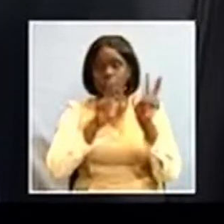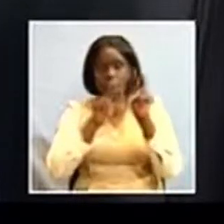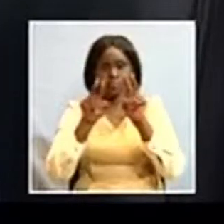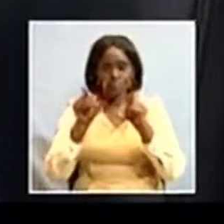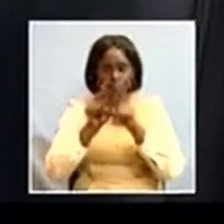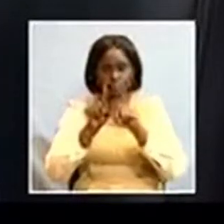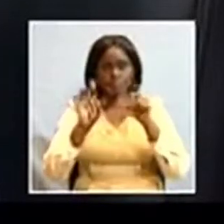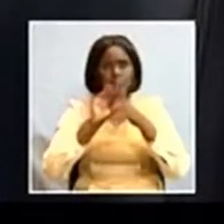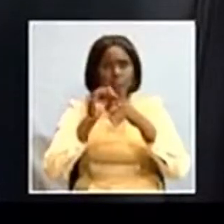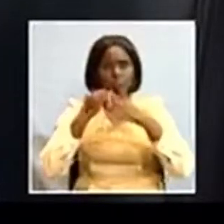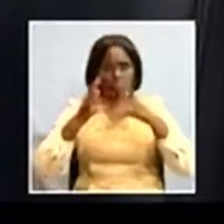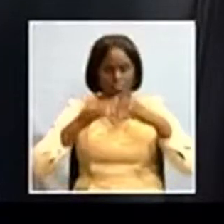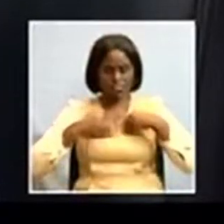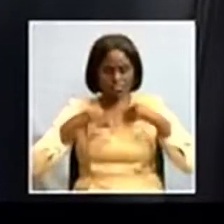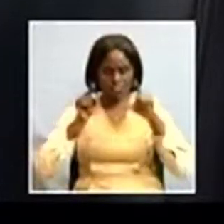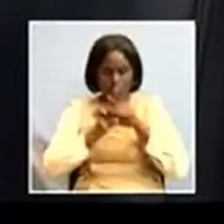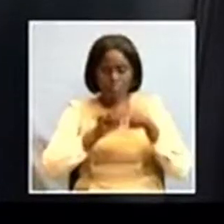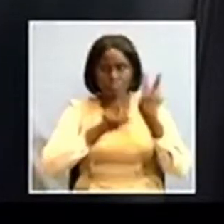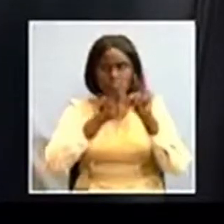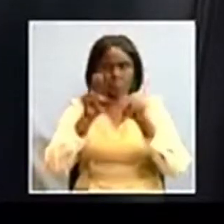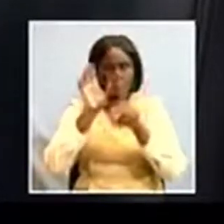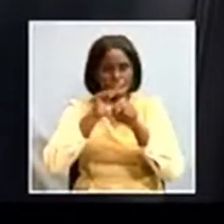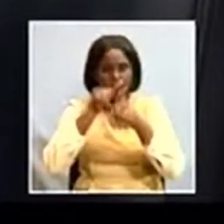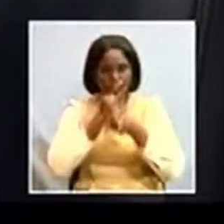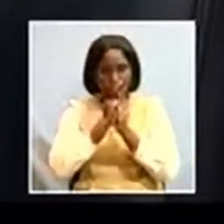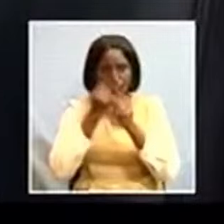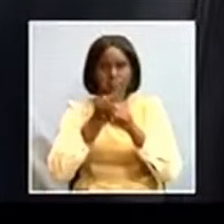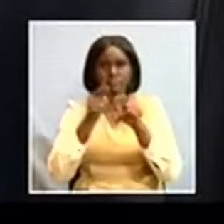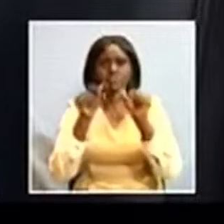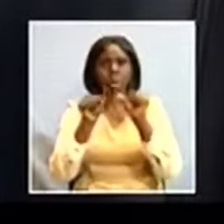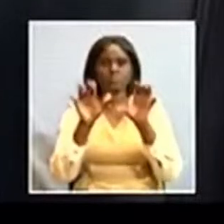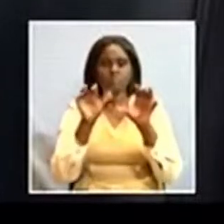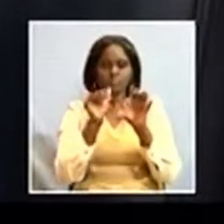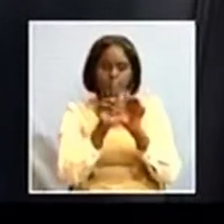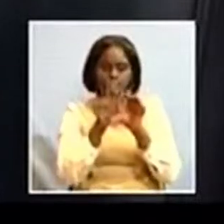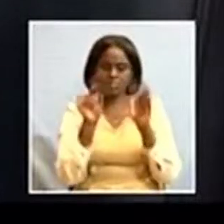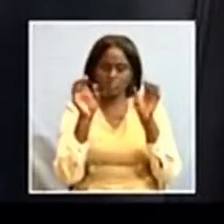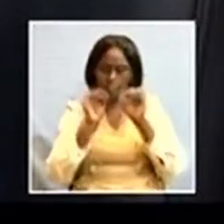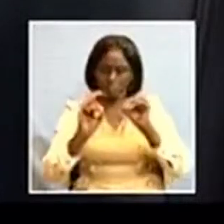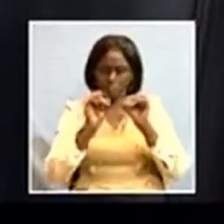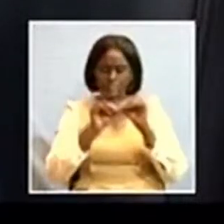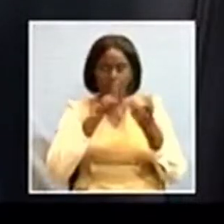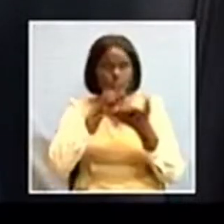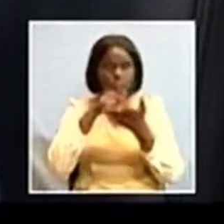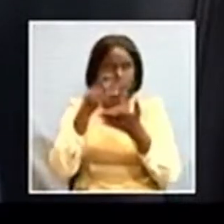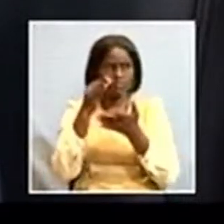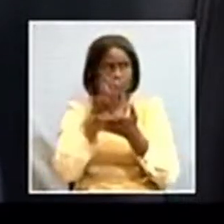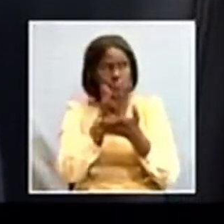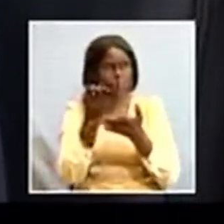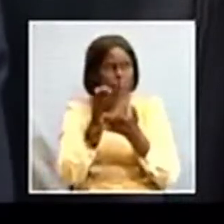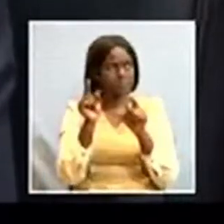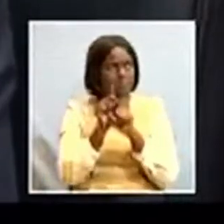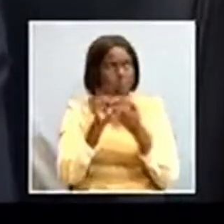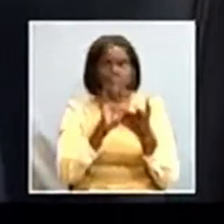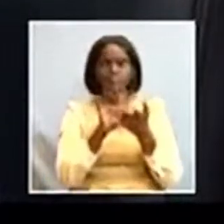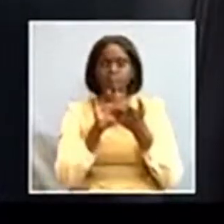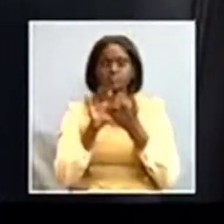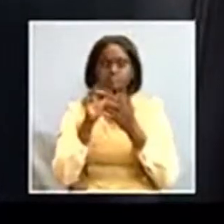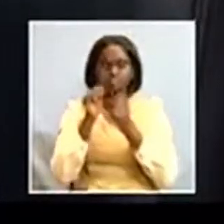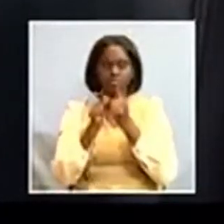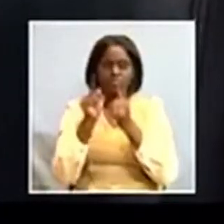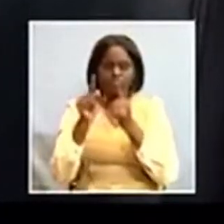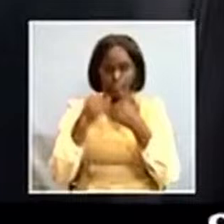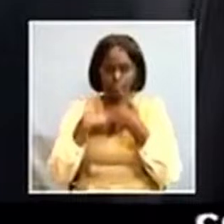acknowledges the observation and the observation made by the auditor on the non-payment of the debt due to